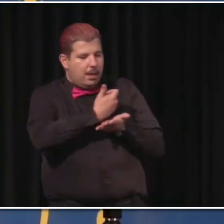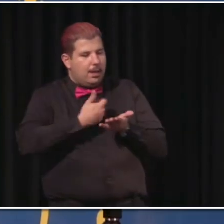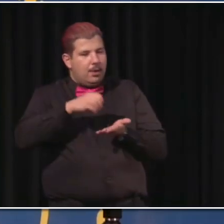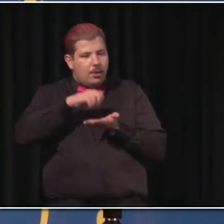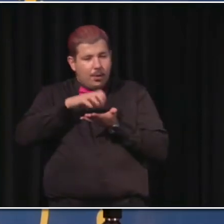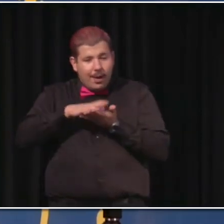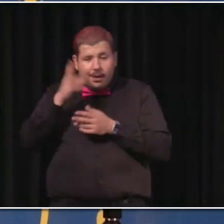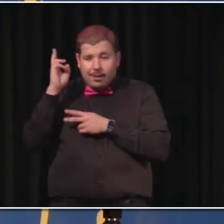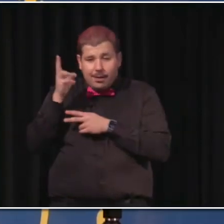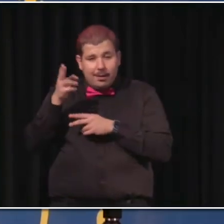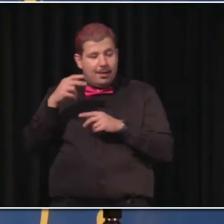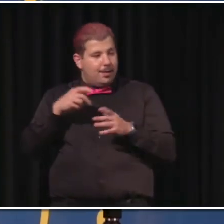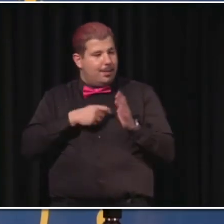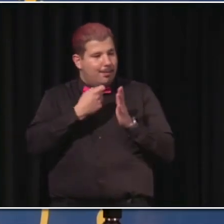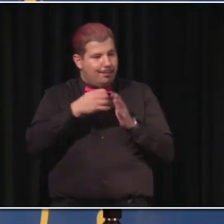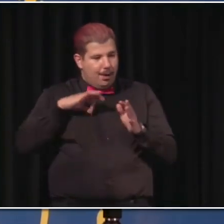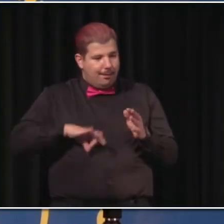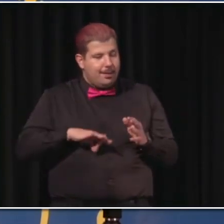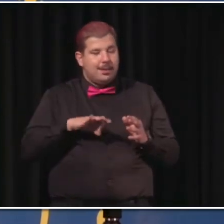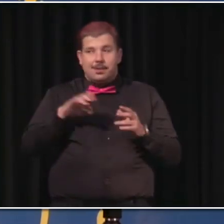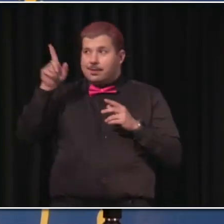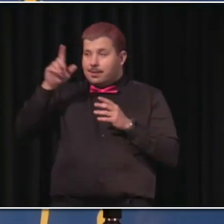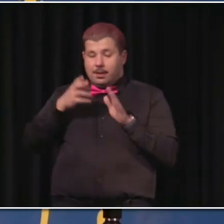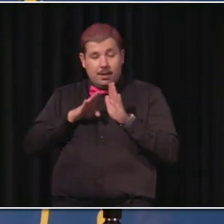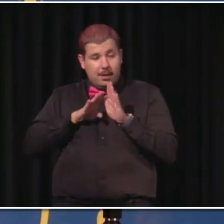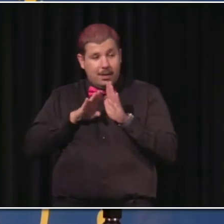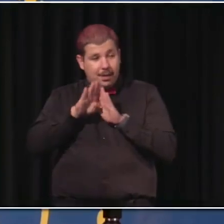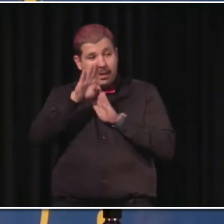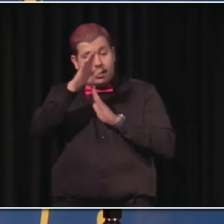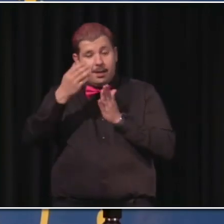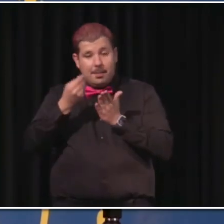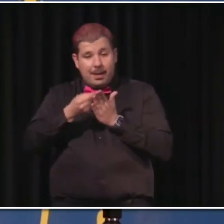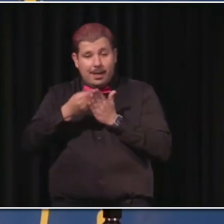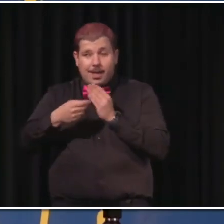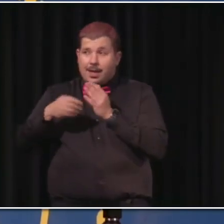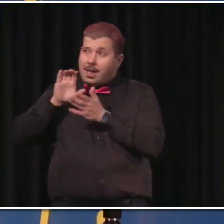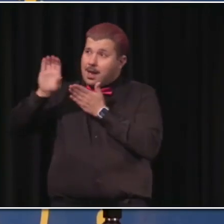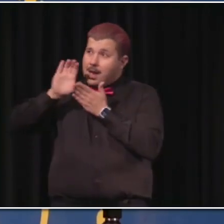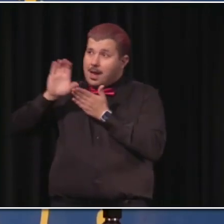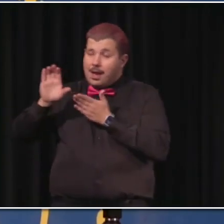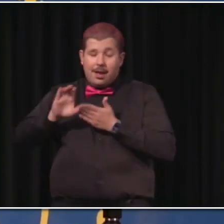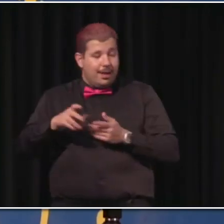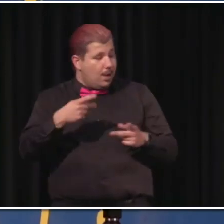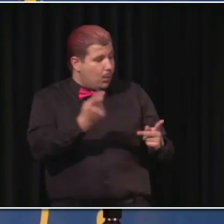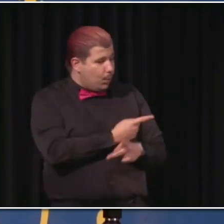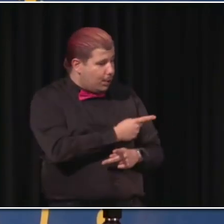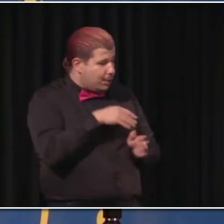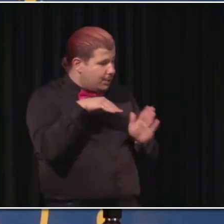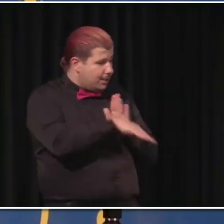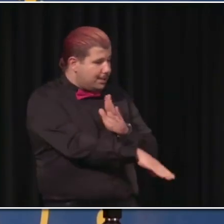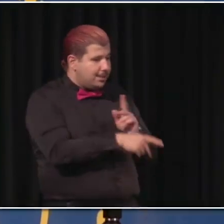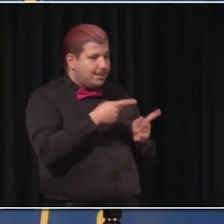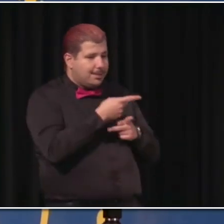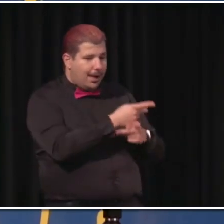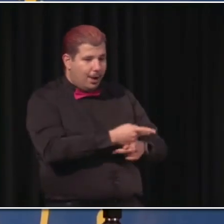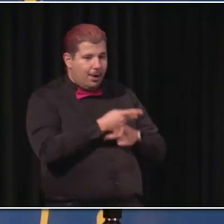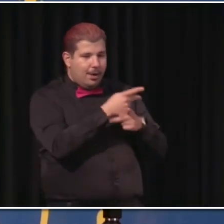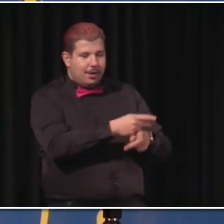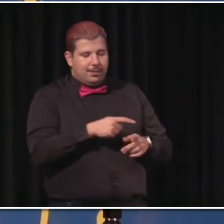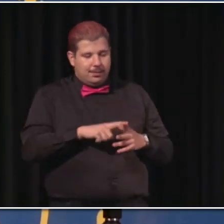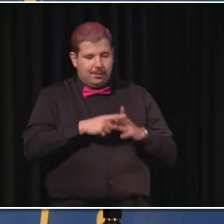are paying rising healthcare costs and getting worse care. So this is what we're doing starting this